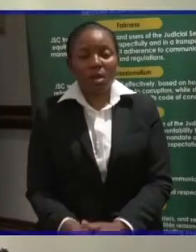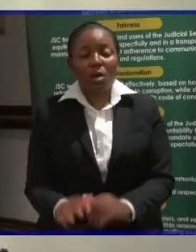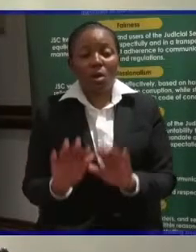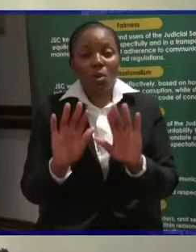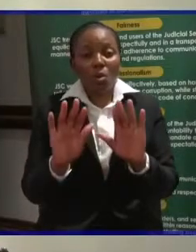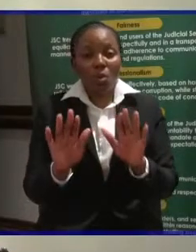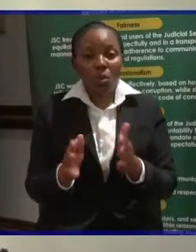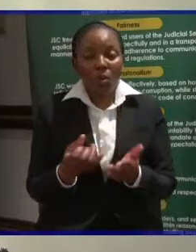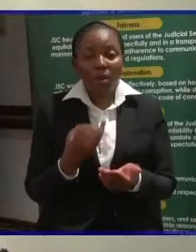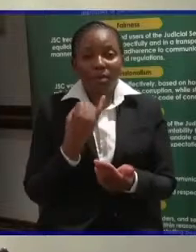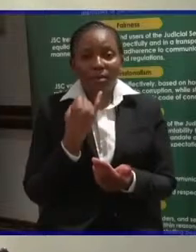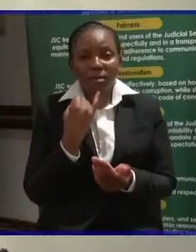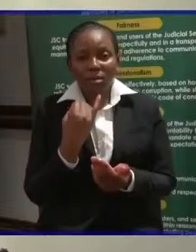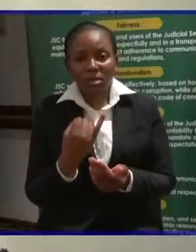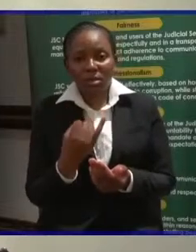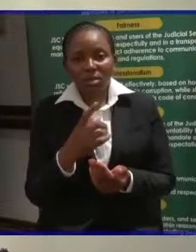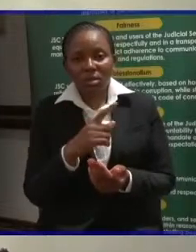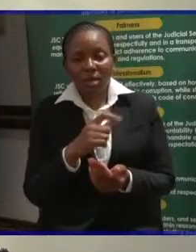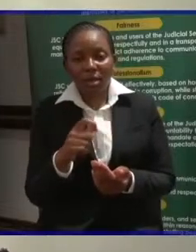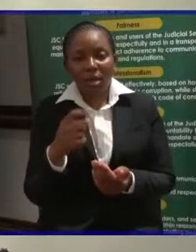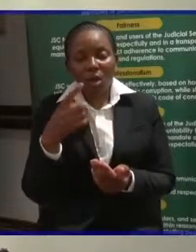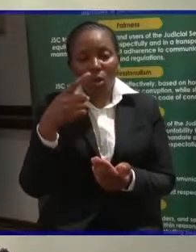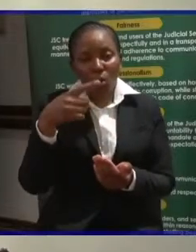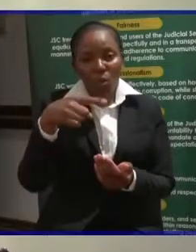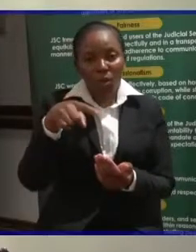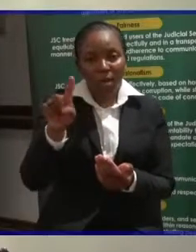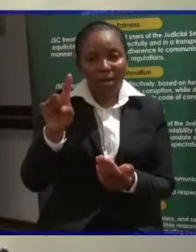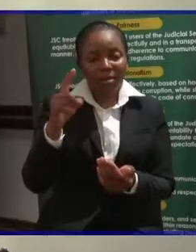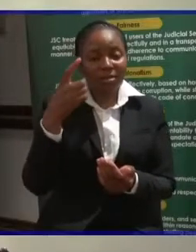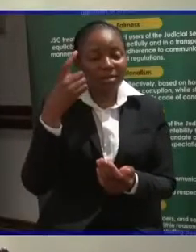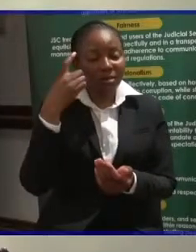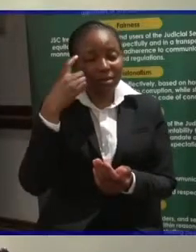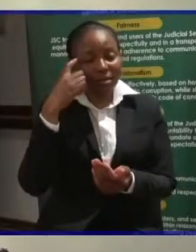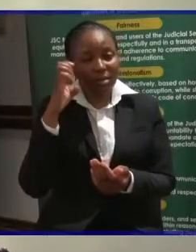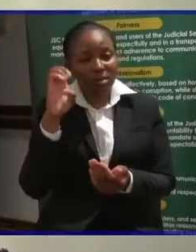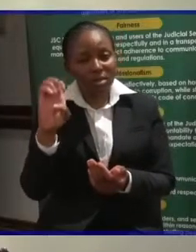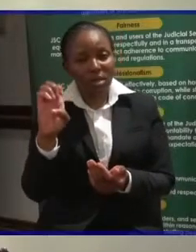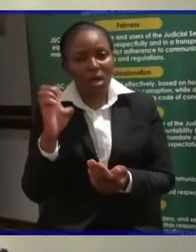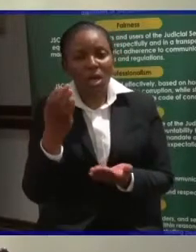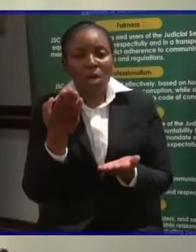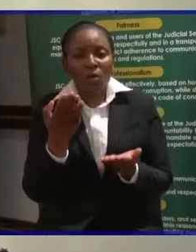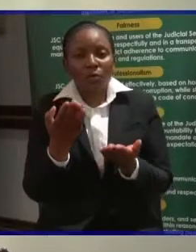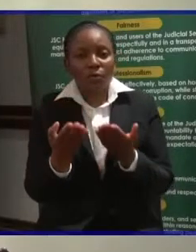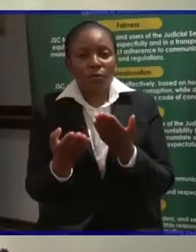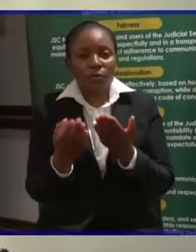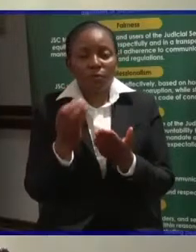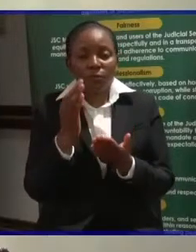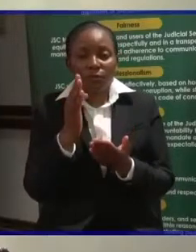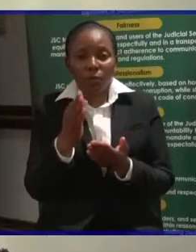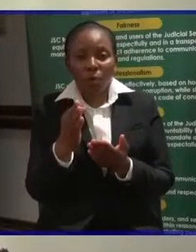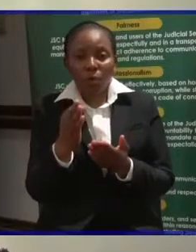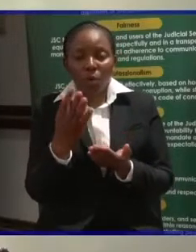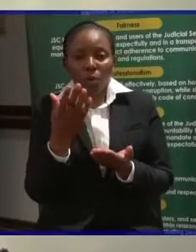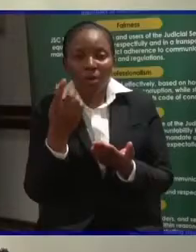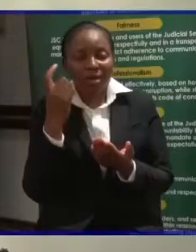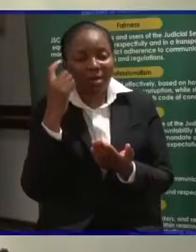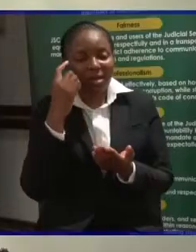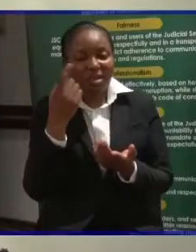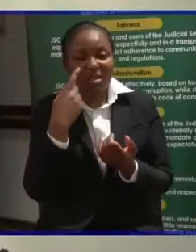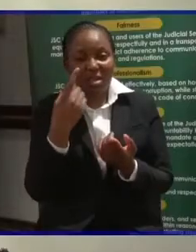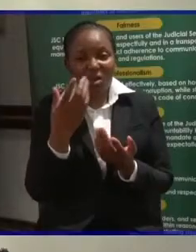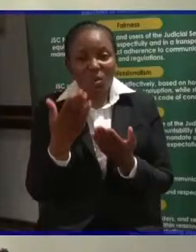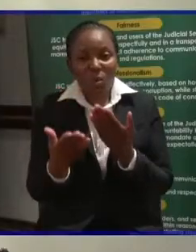What is the appropriate test for determining whether the Labour